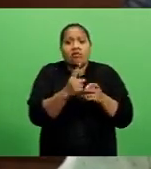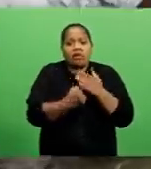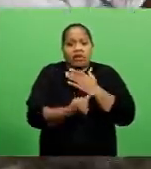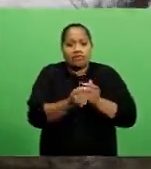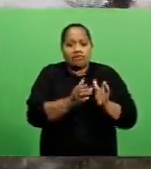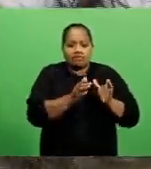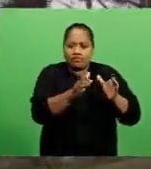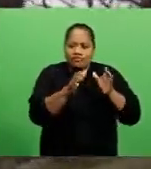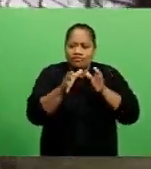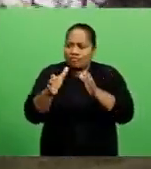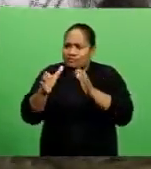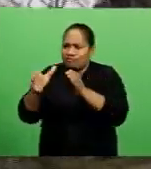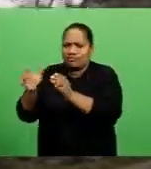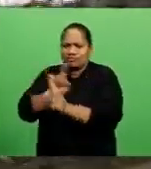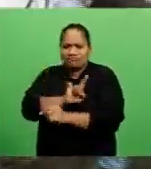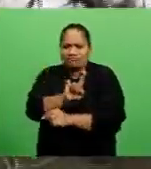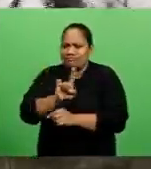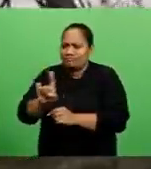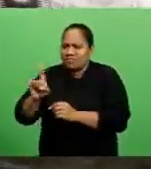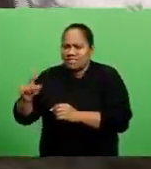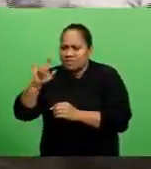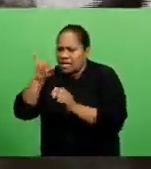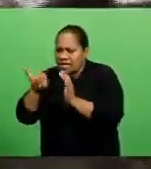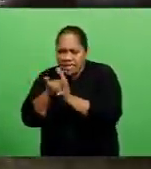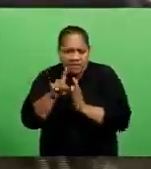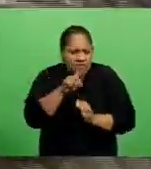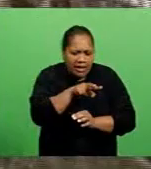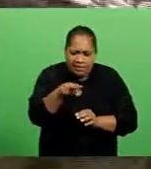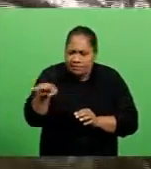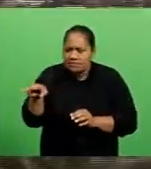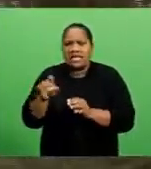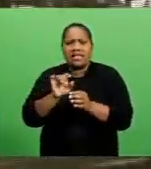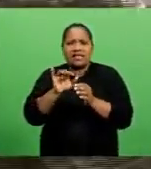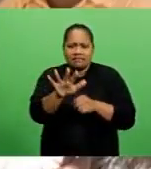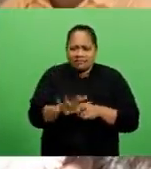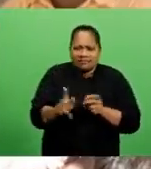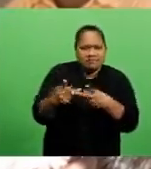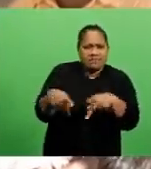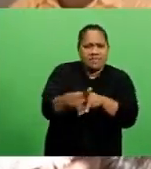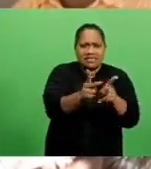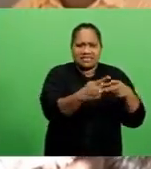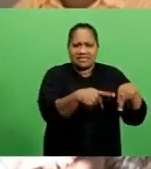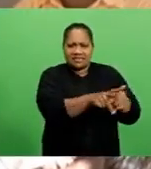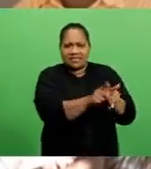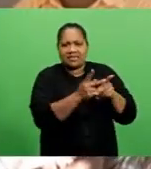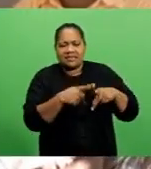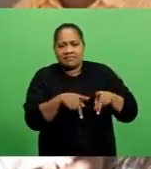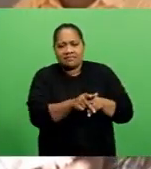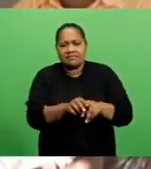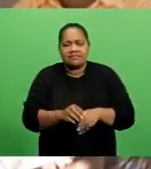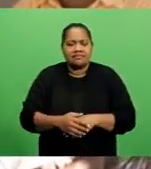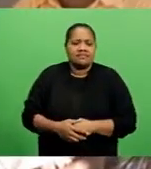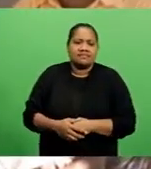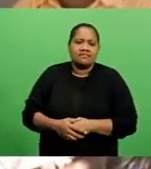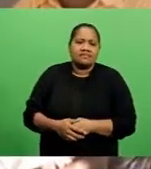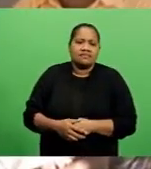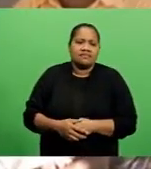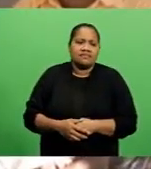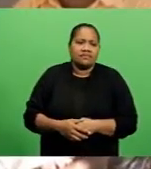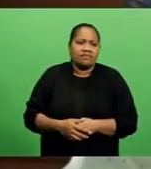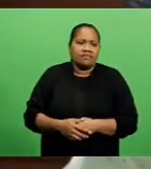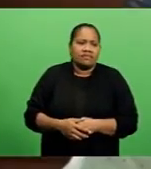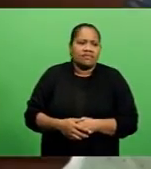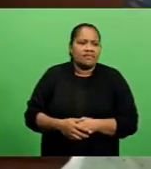identify other areas of need for nursing mothers, for example, and the